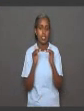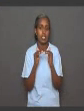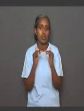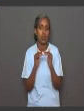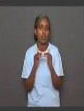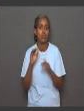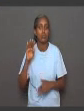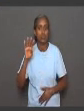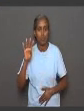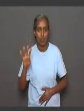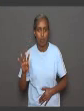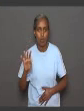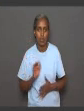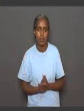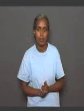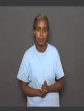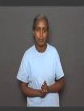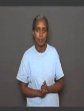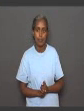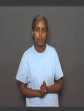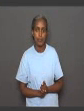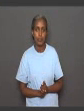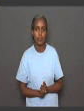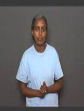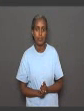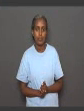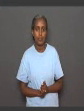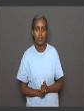prime is equal to 4.